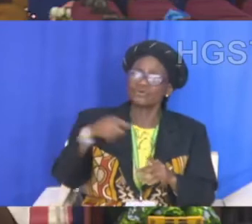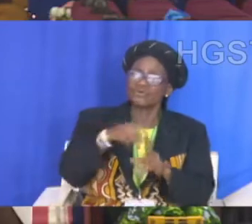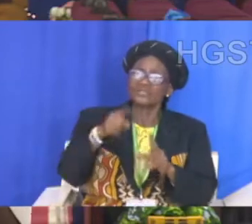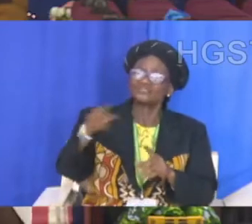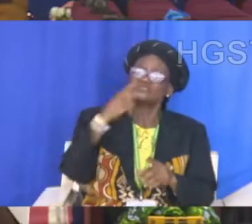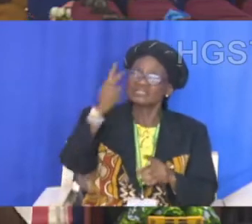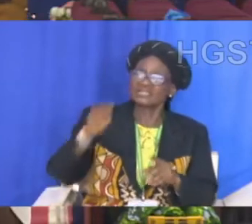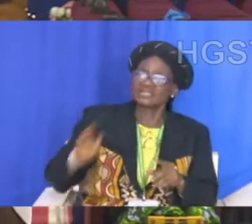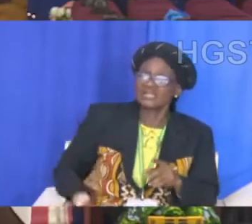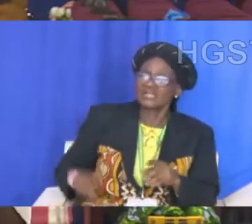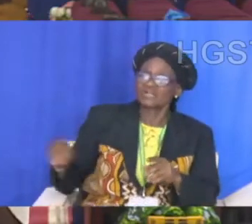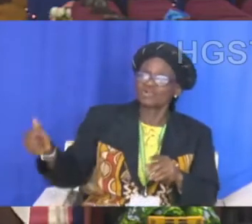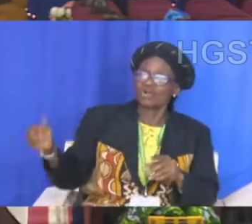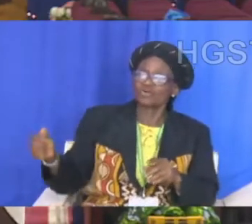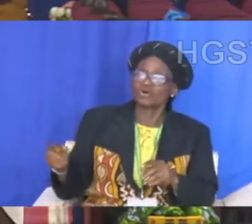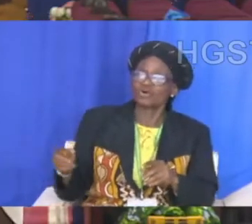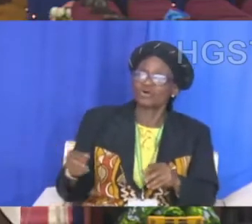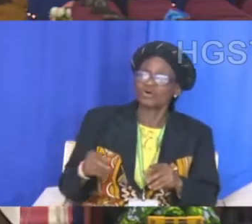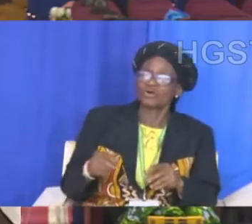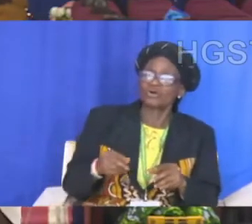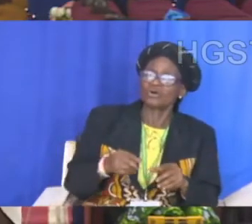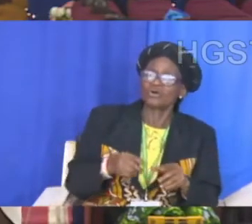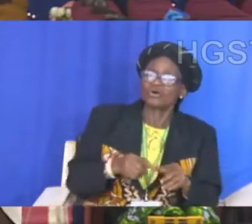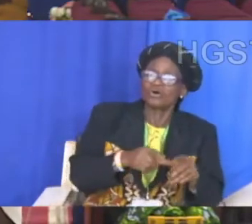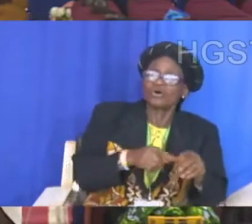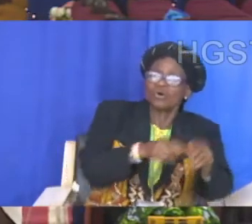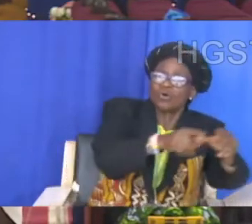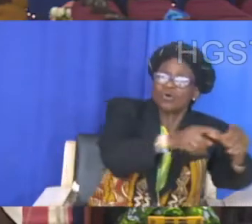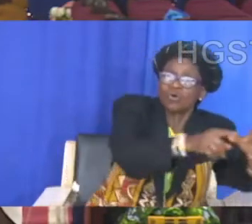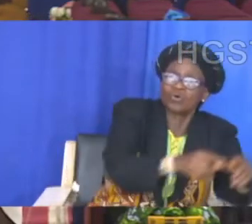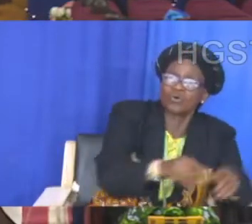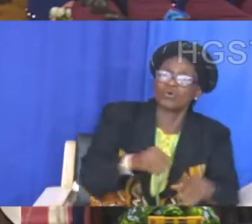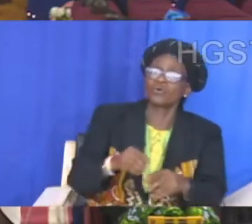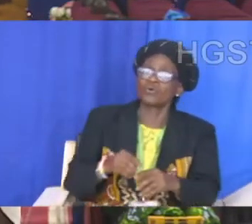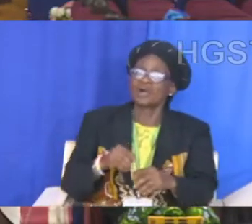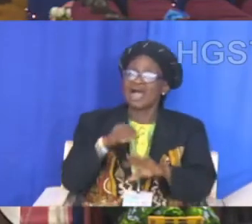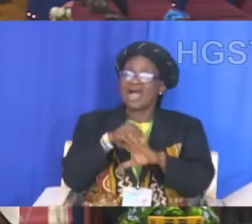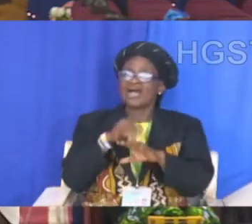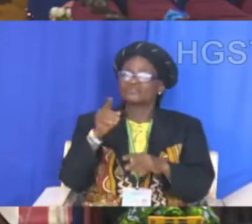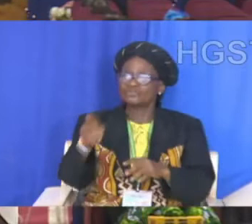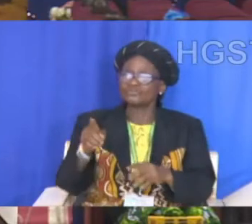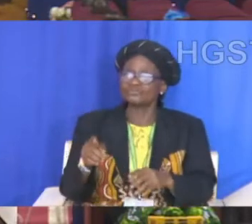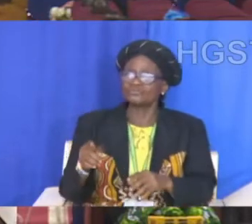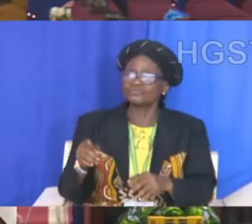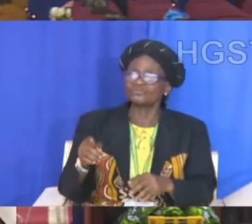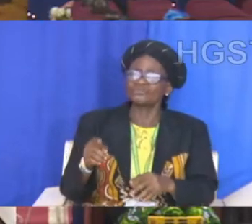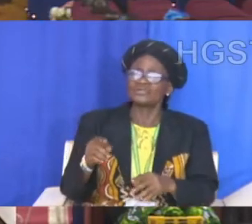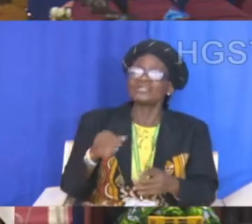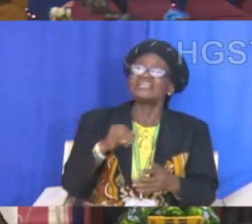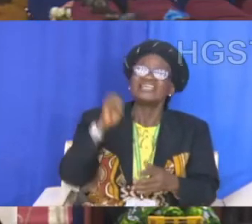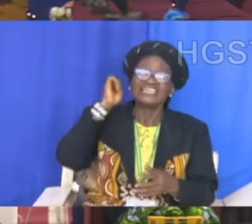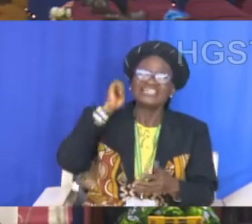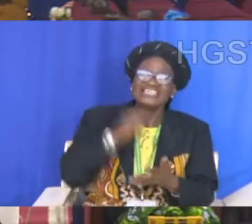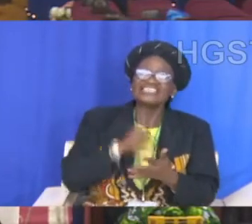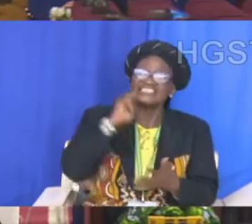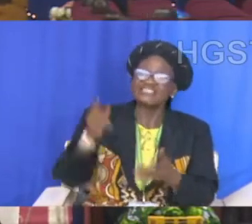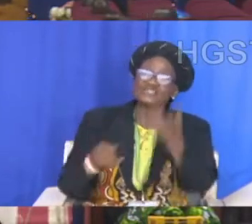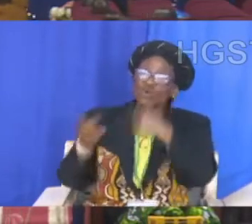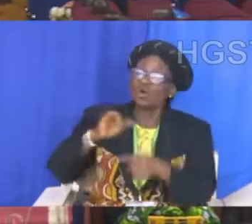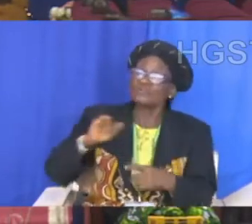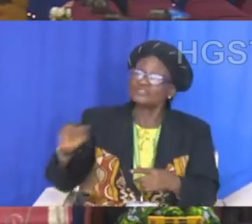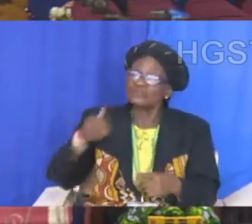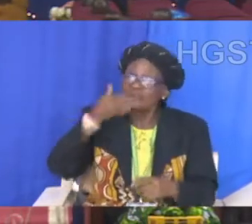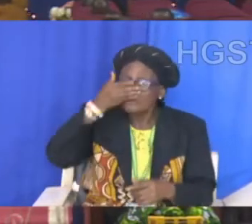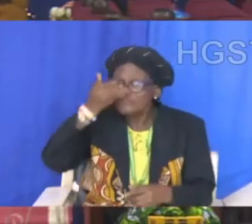the dog is coming close to smell. First of all, if you are afraid,